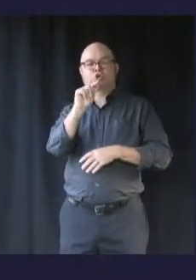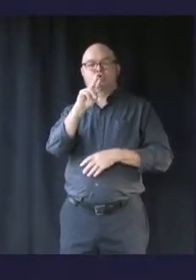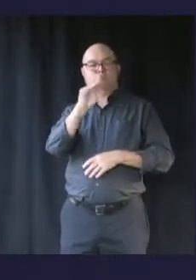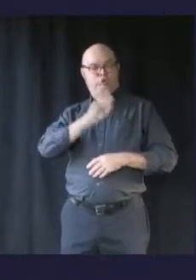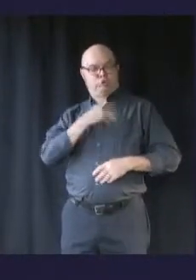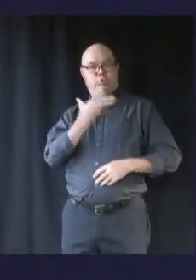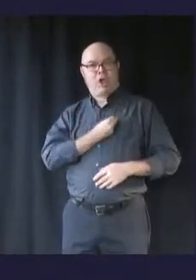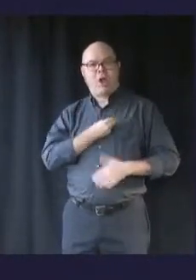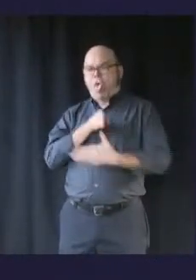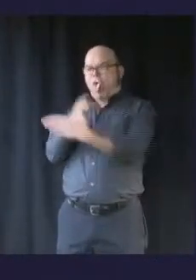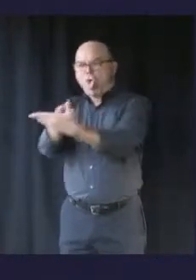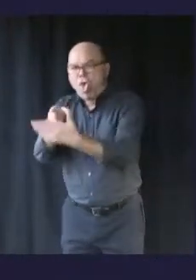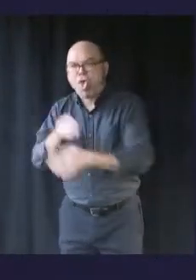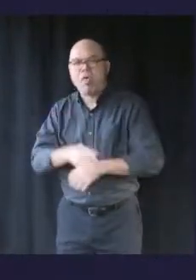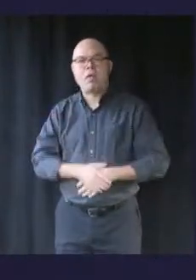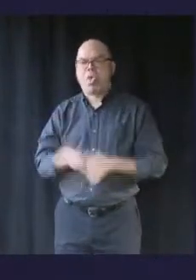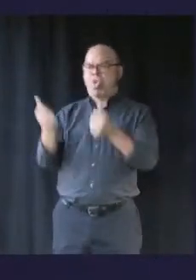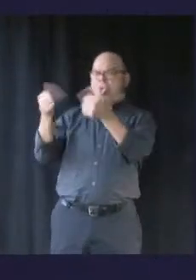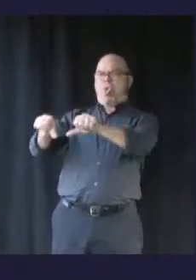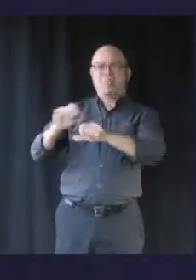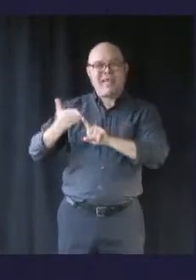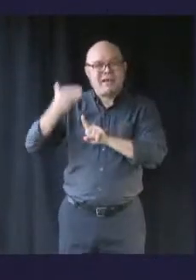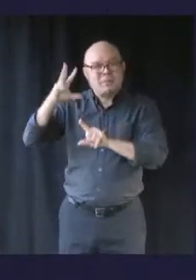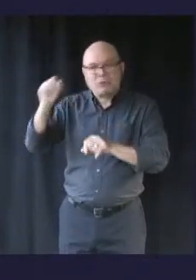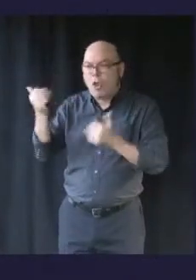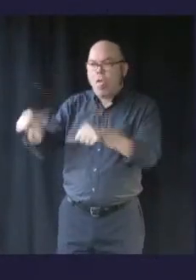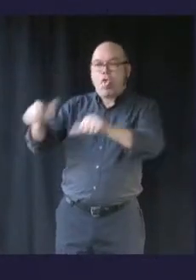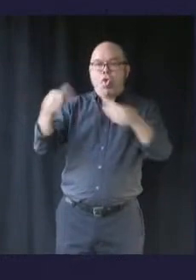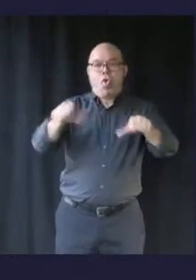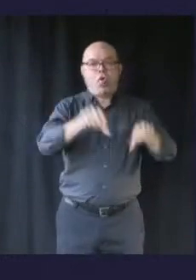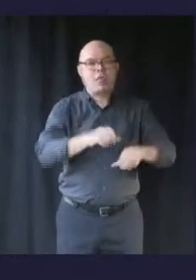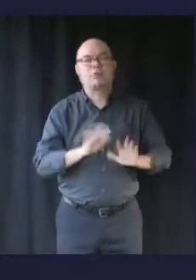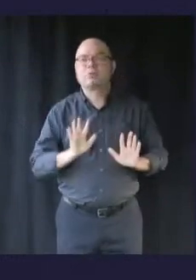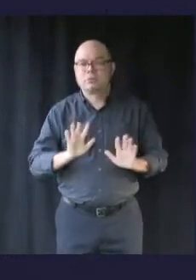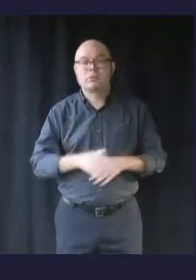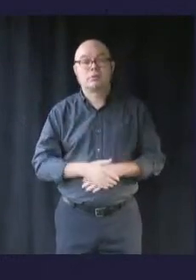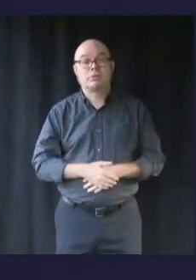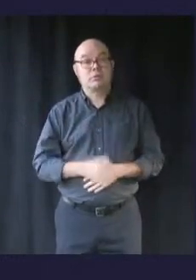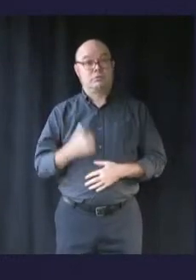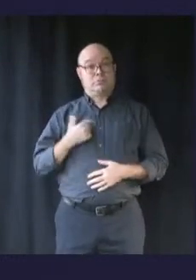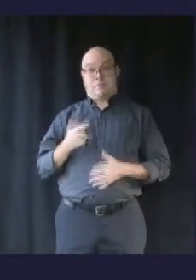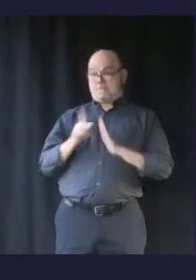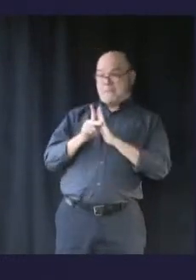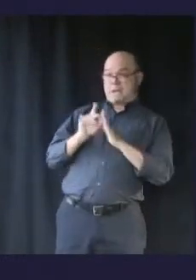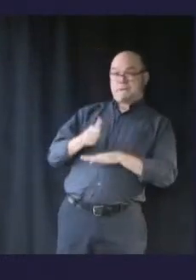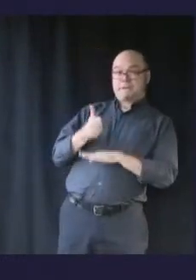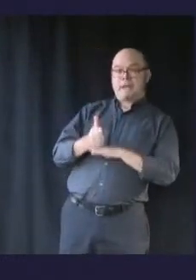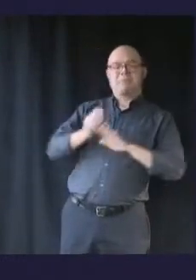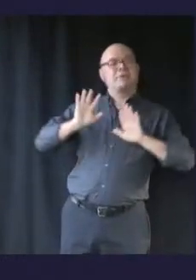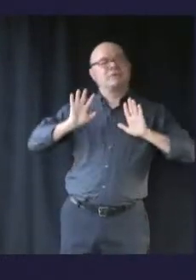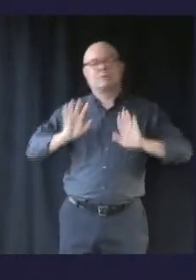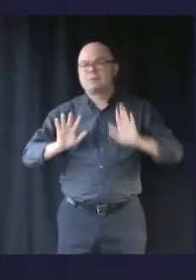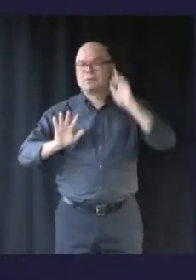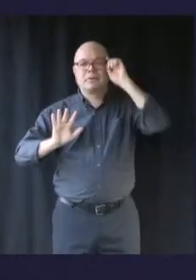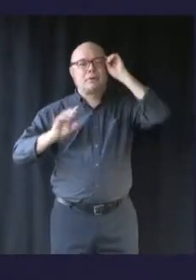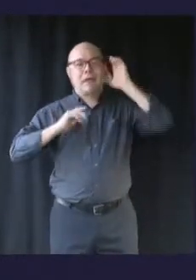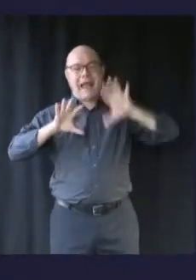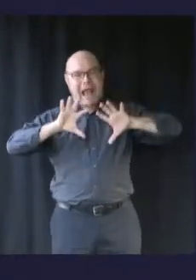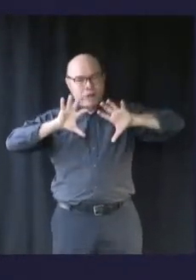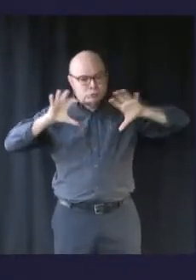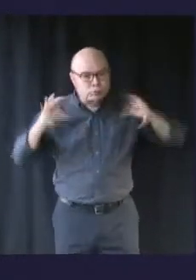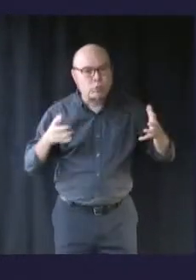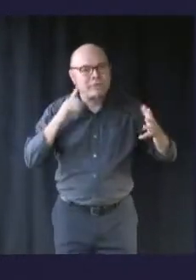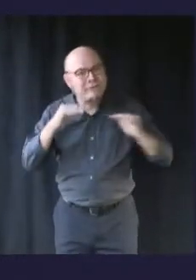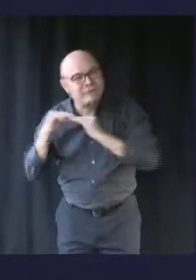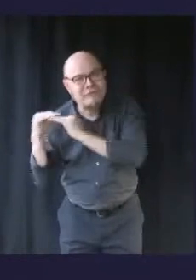establishing the White House Gender Policy Council, demonstrating that our commitment to human rights begins at home, is among the